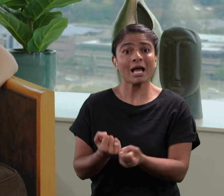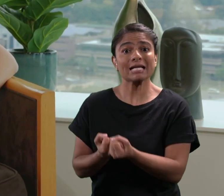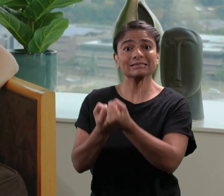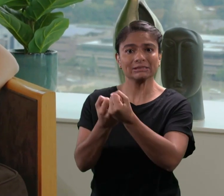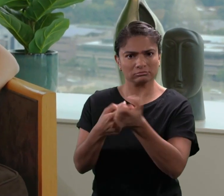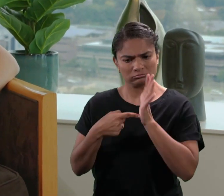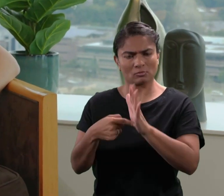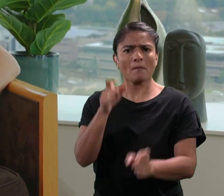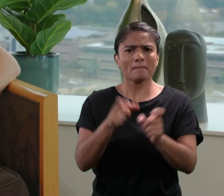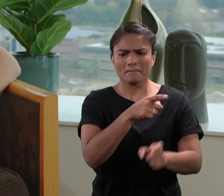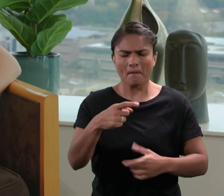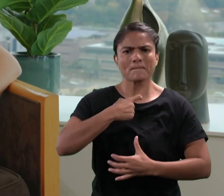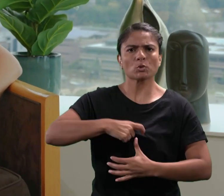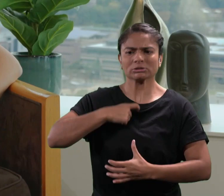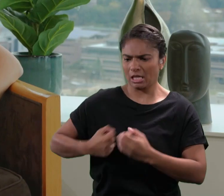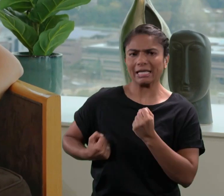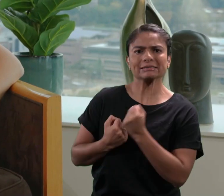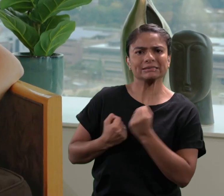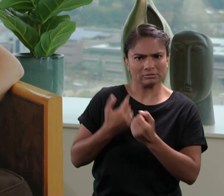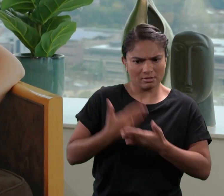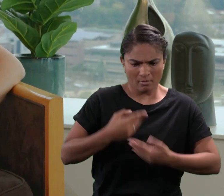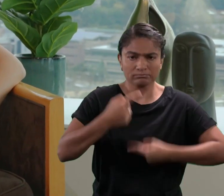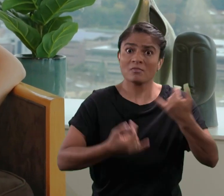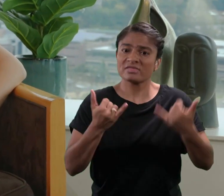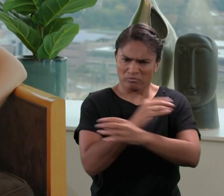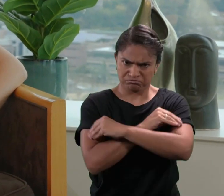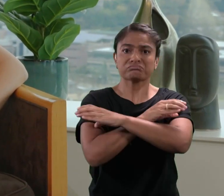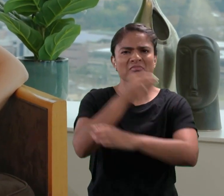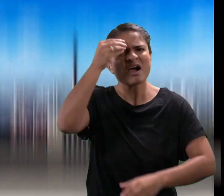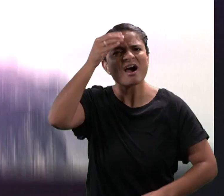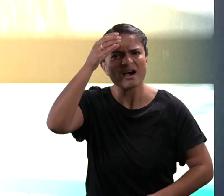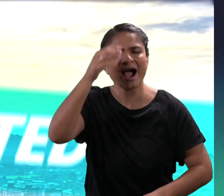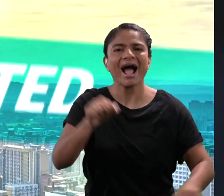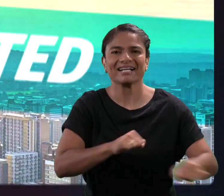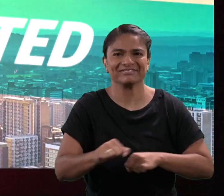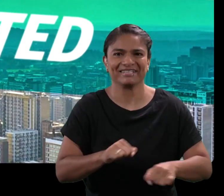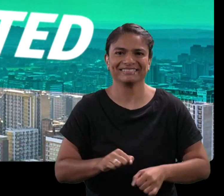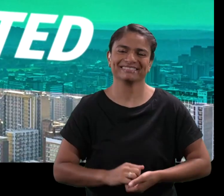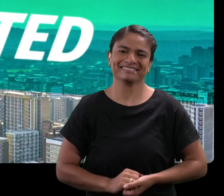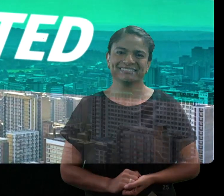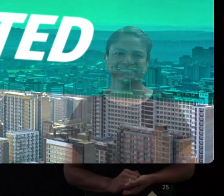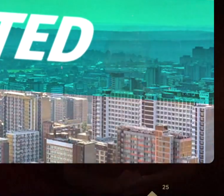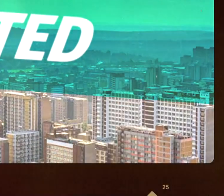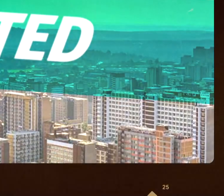in the defined scope of personal assistance services. Now let's get activated.